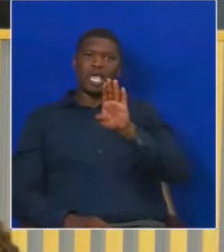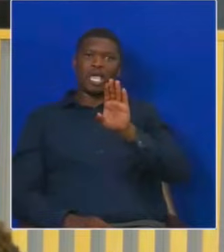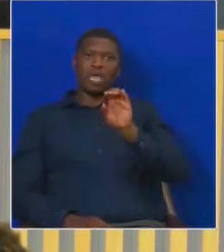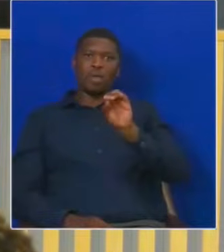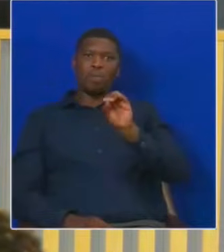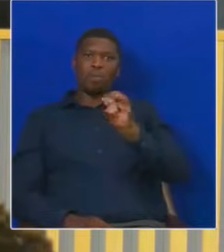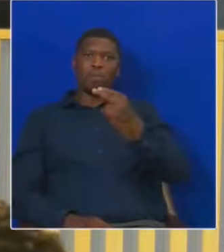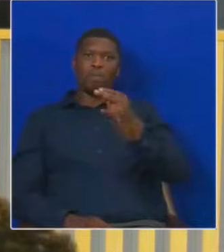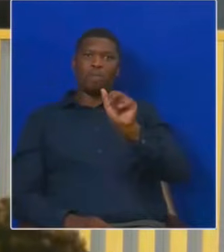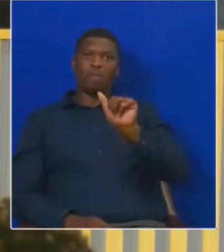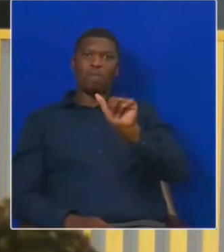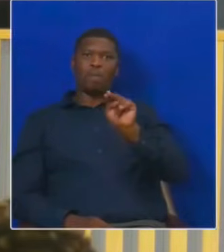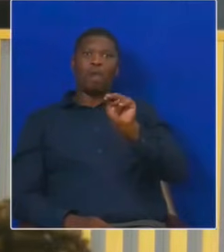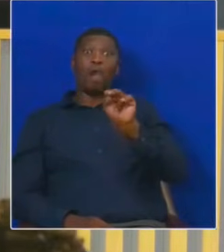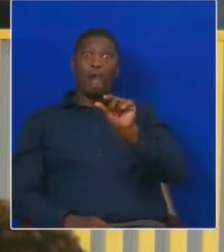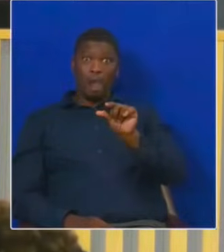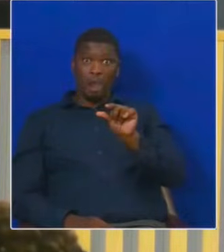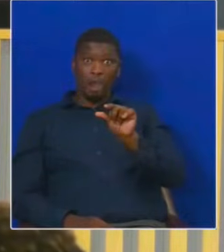knew where